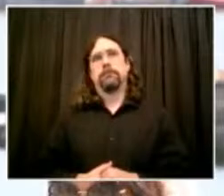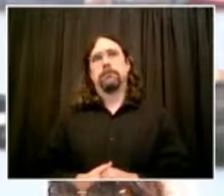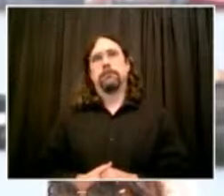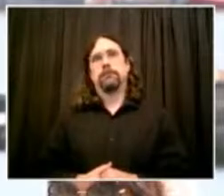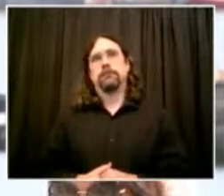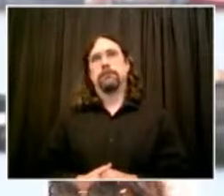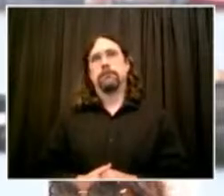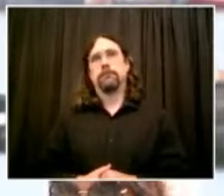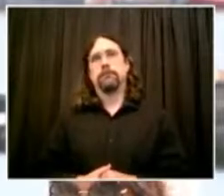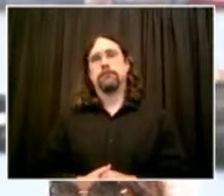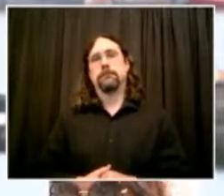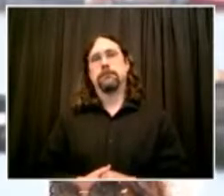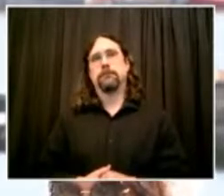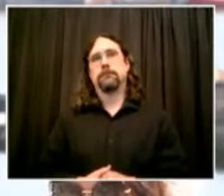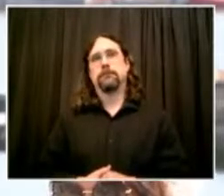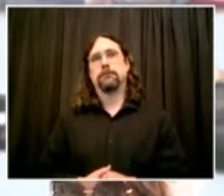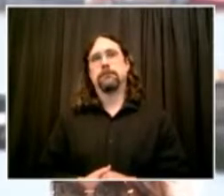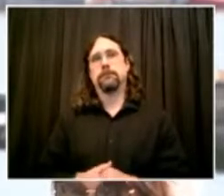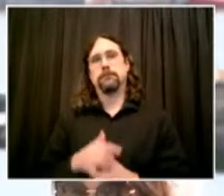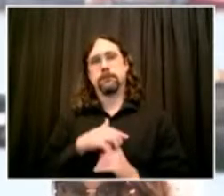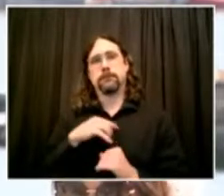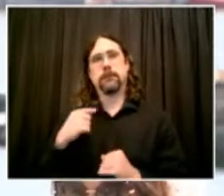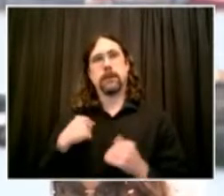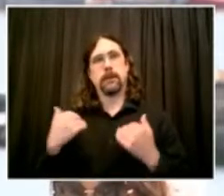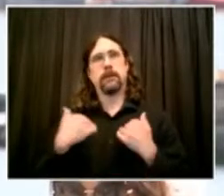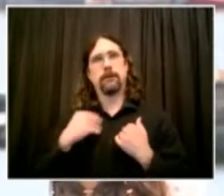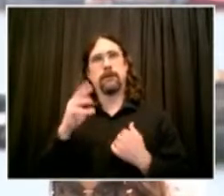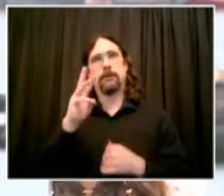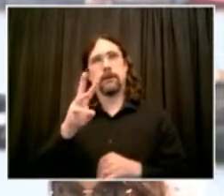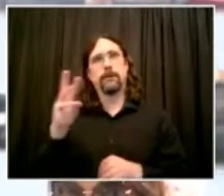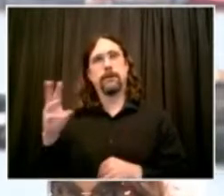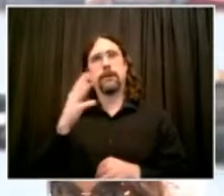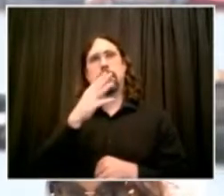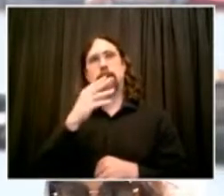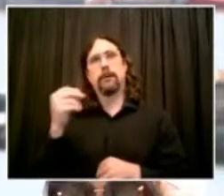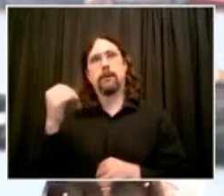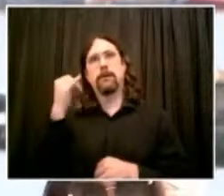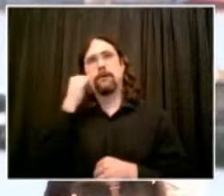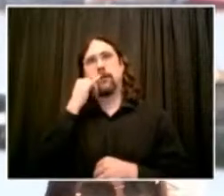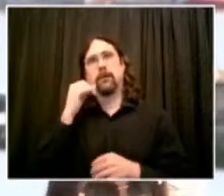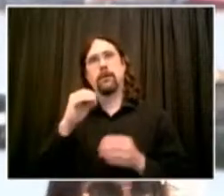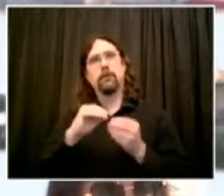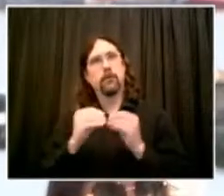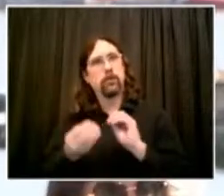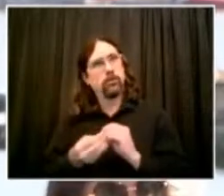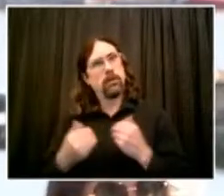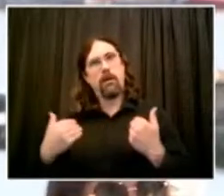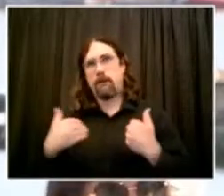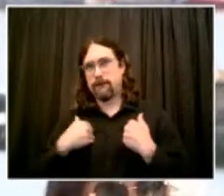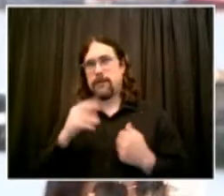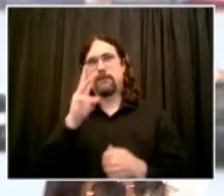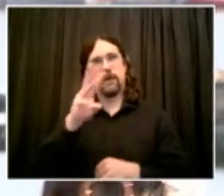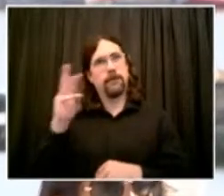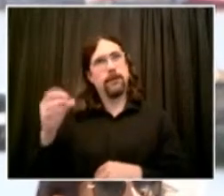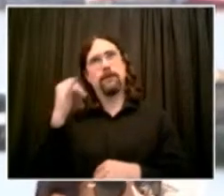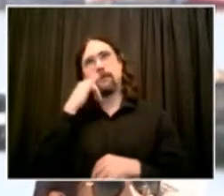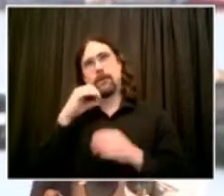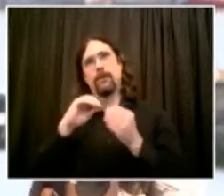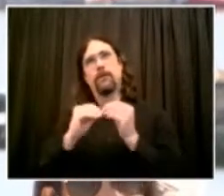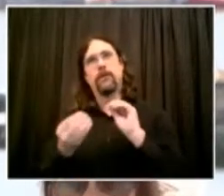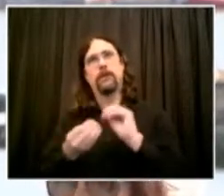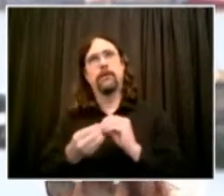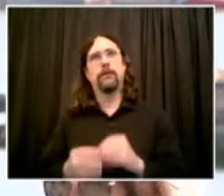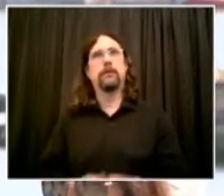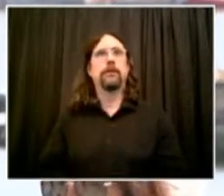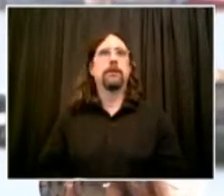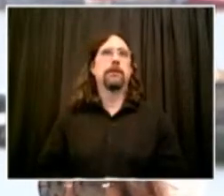hotline. And lastly, if you need capital, if you need financial support as a small business to get you going, we